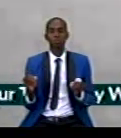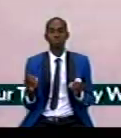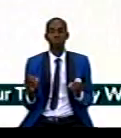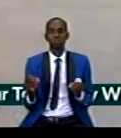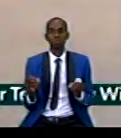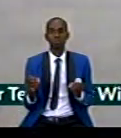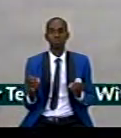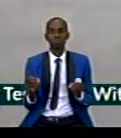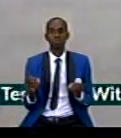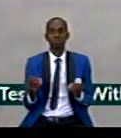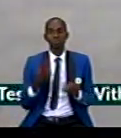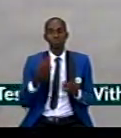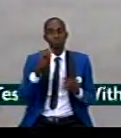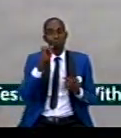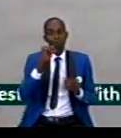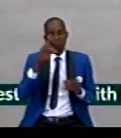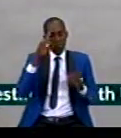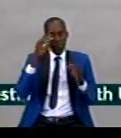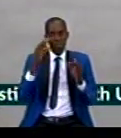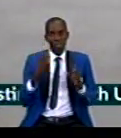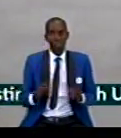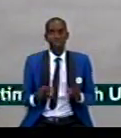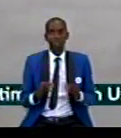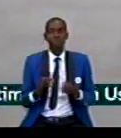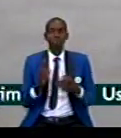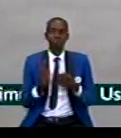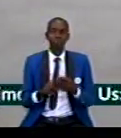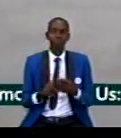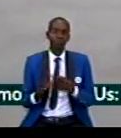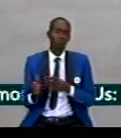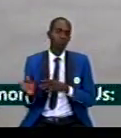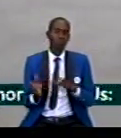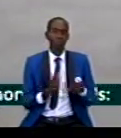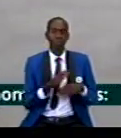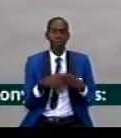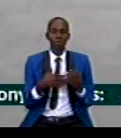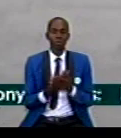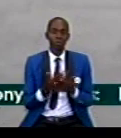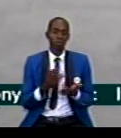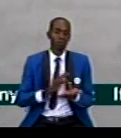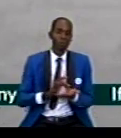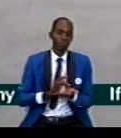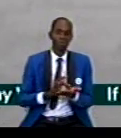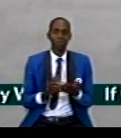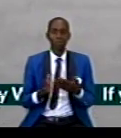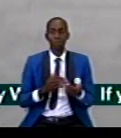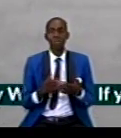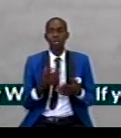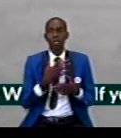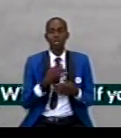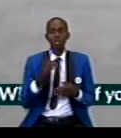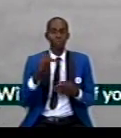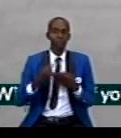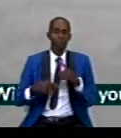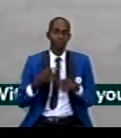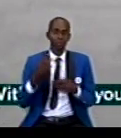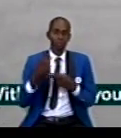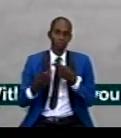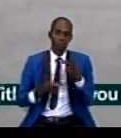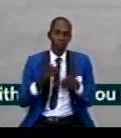treatments. Then my friend visited me and invited me to GCK November edition.